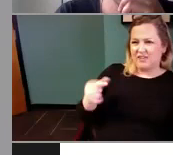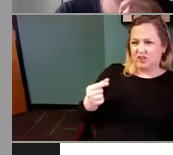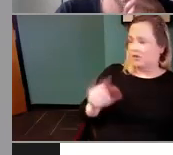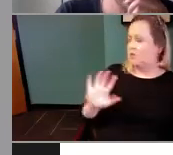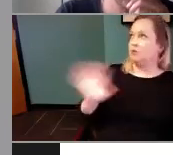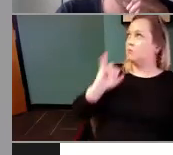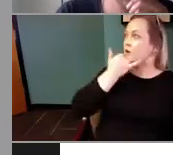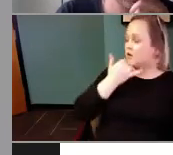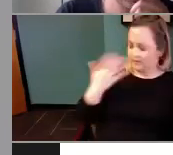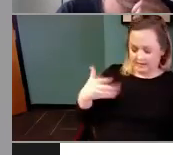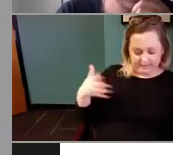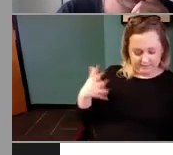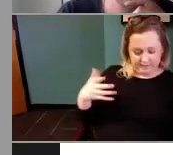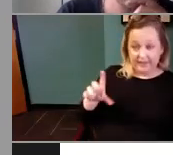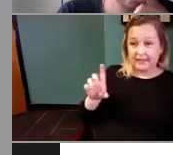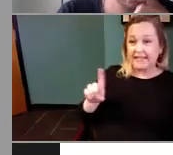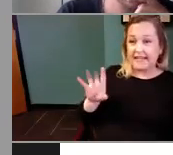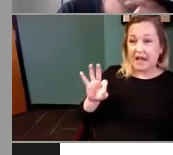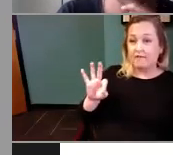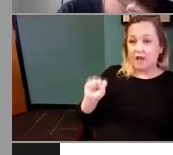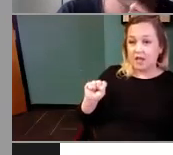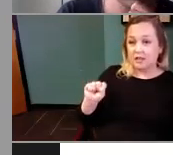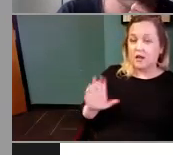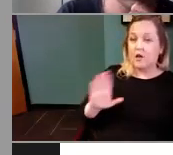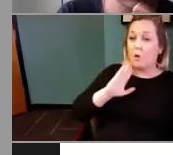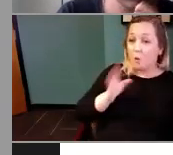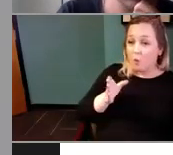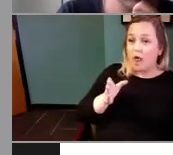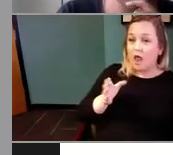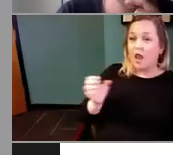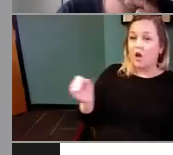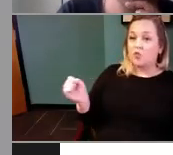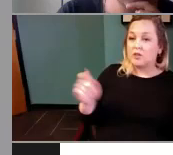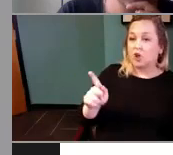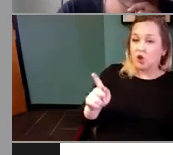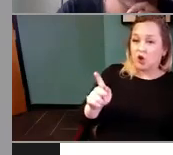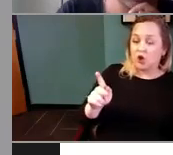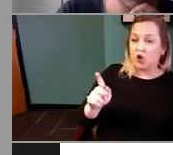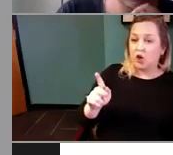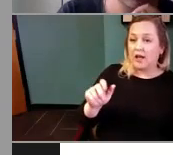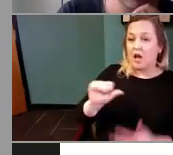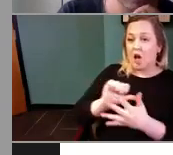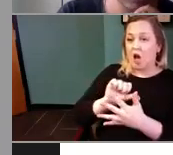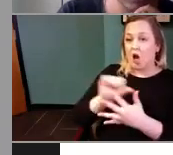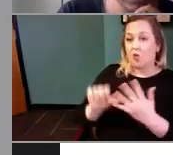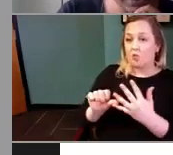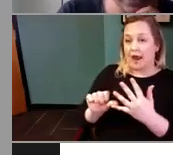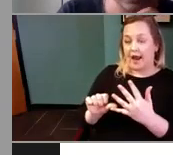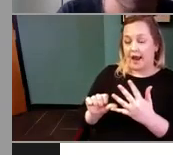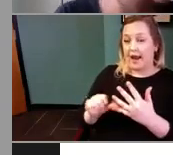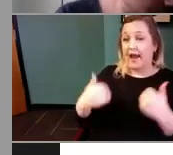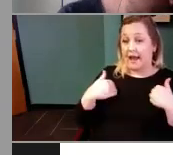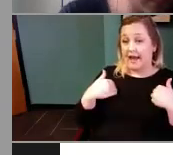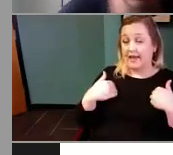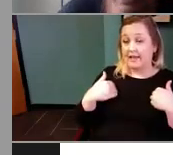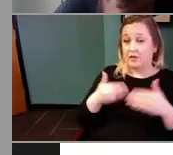DAG. The DFS is going to return an array of pre and post values, correct?